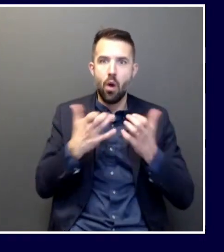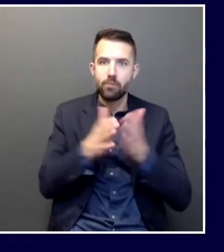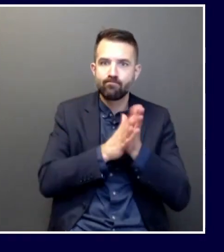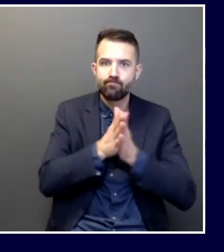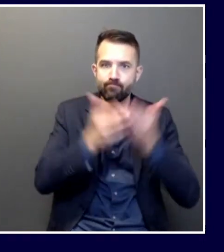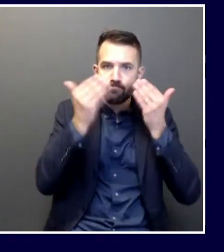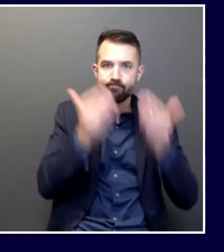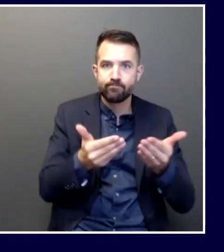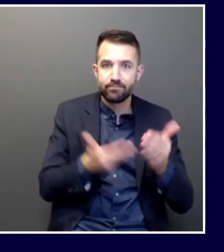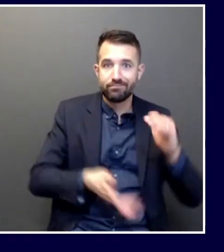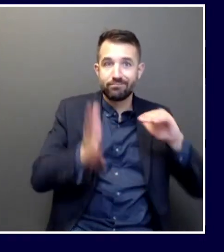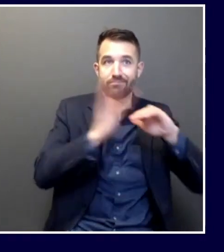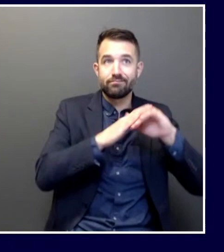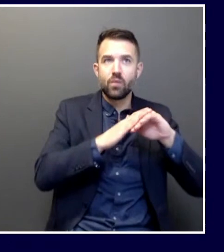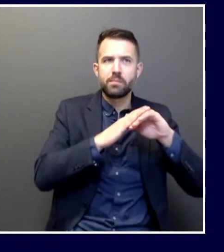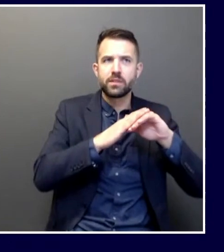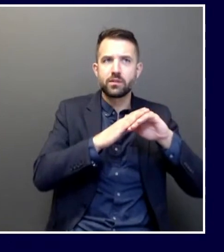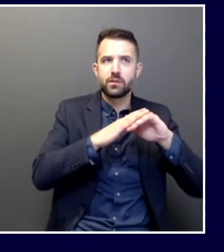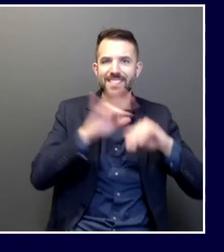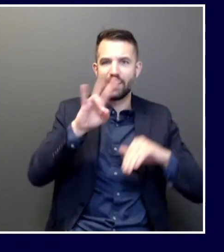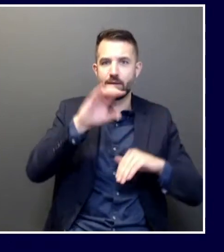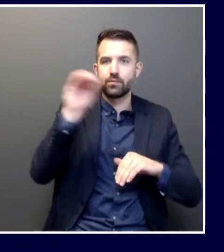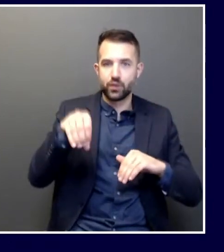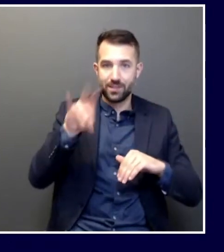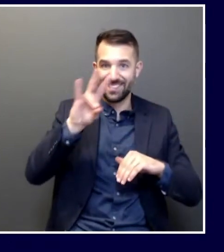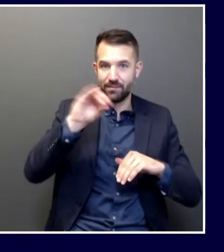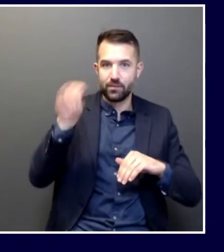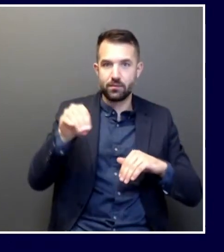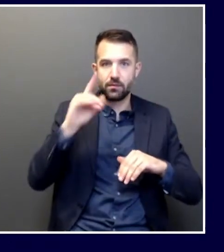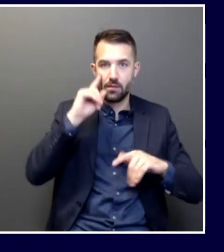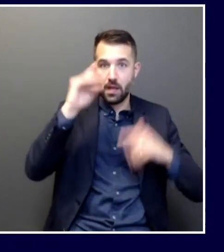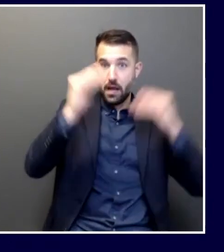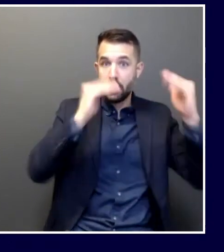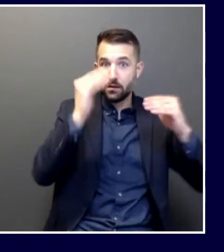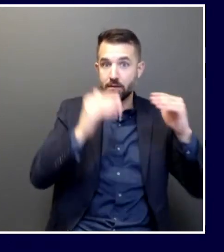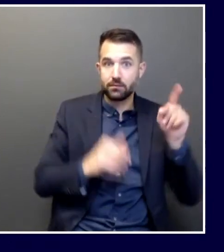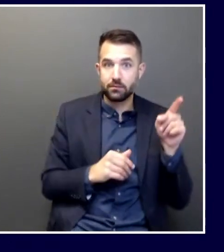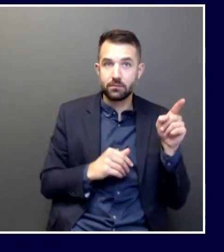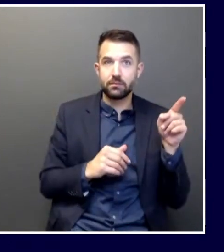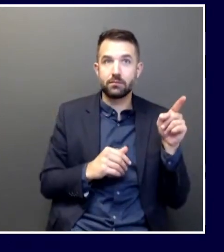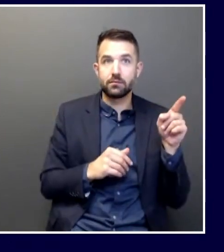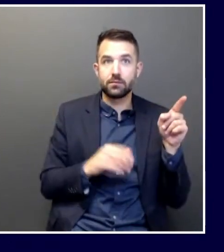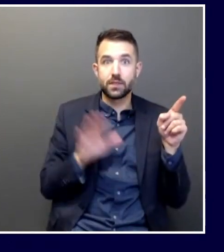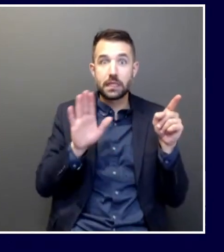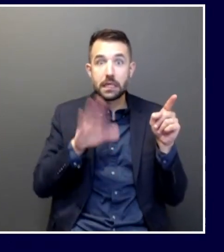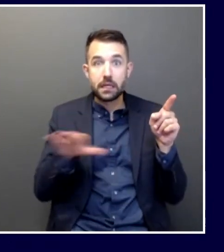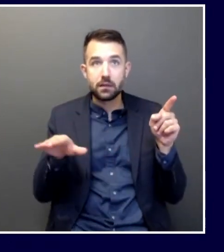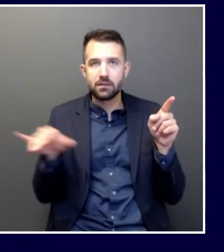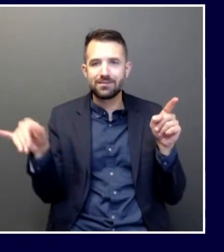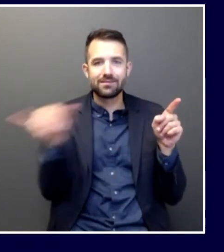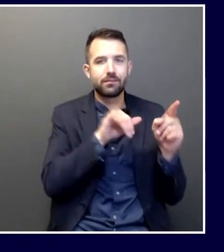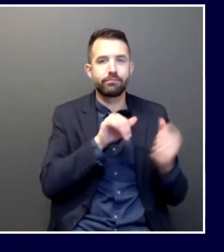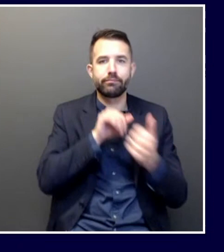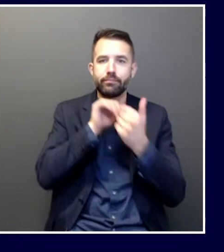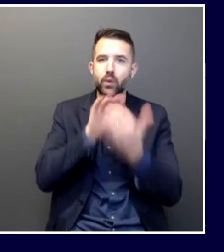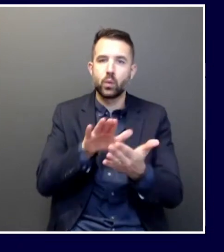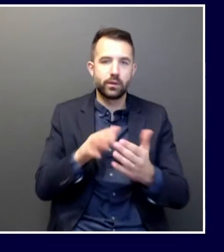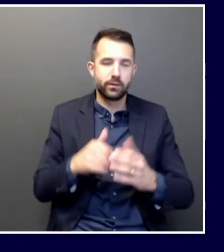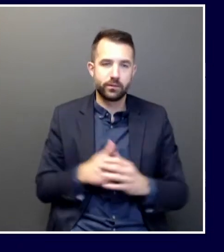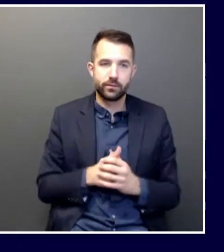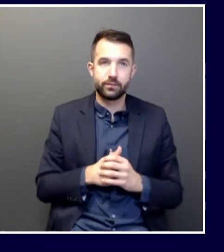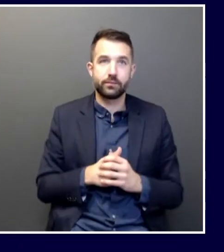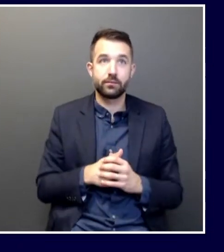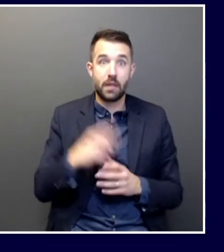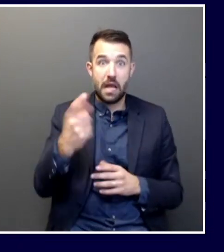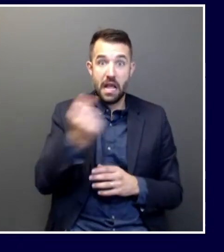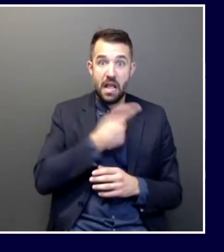we're going to use with parents of kids 5 to 11. Answering their questions earnestly, talking about the data, making the case for